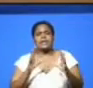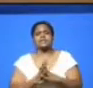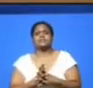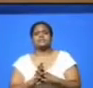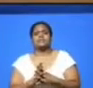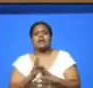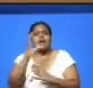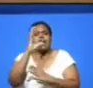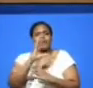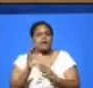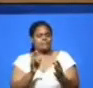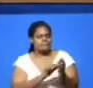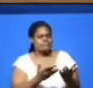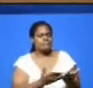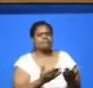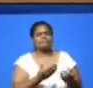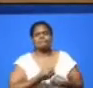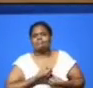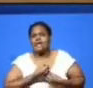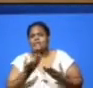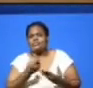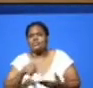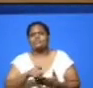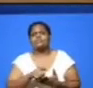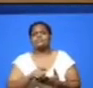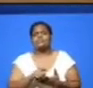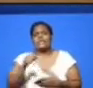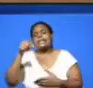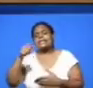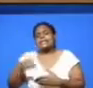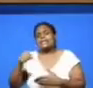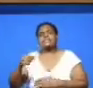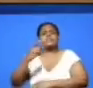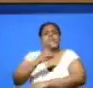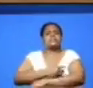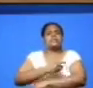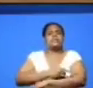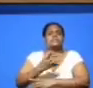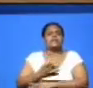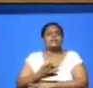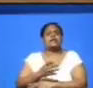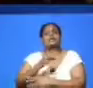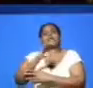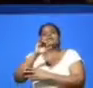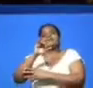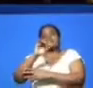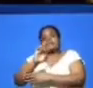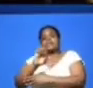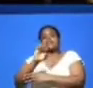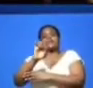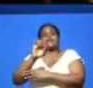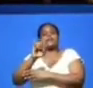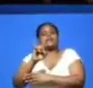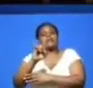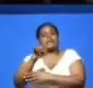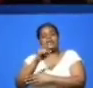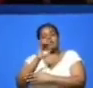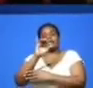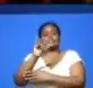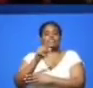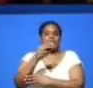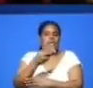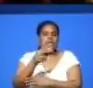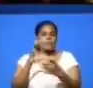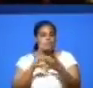God's word is saying to you, these are the days of the Elijah message. These are the days